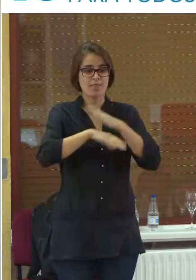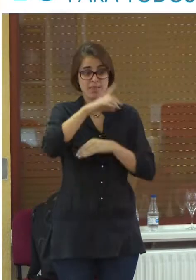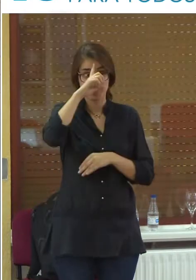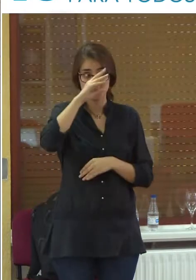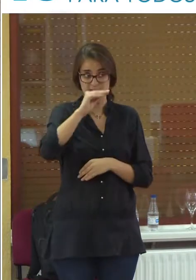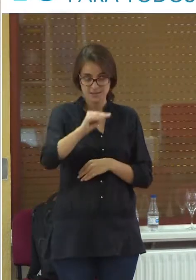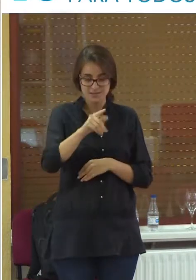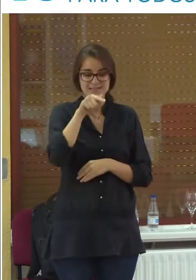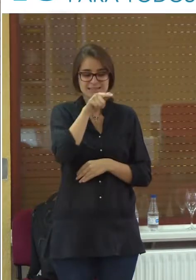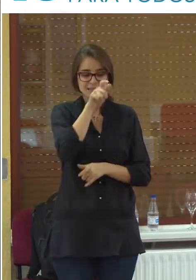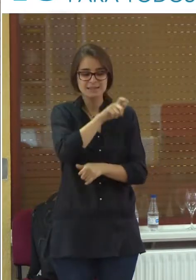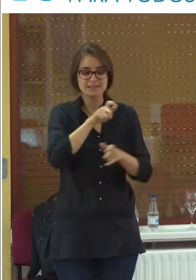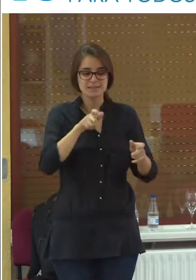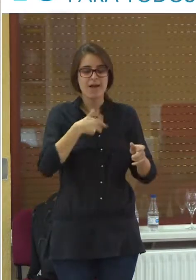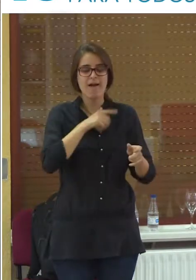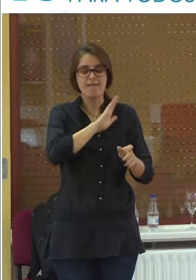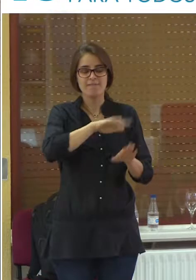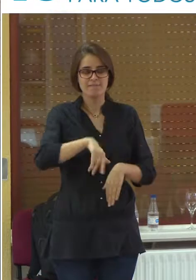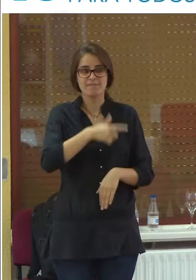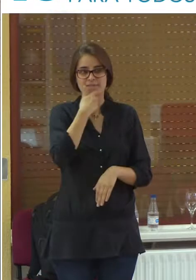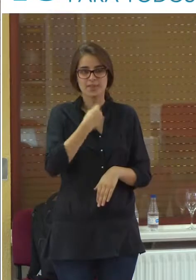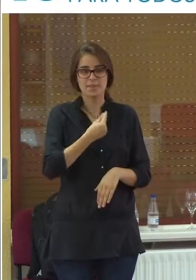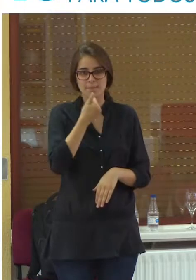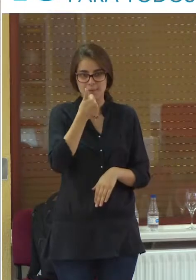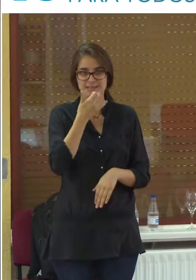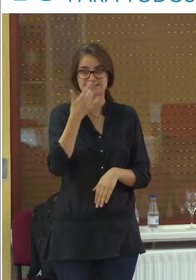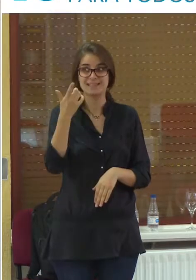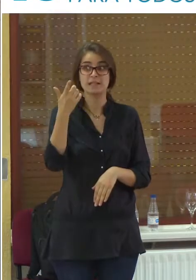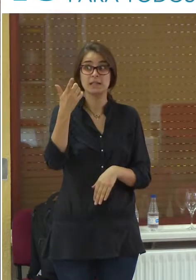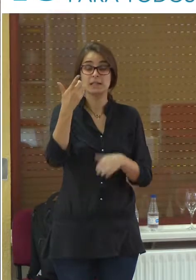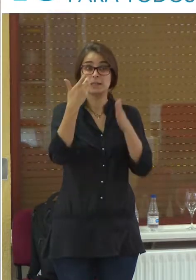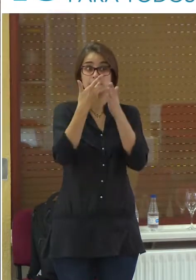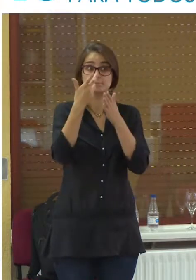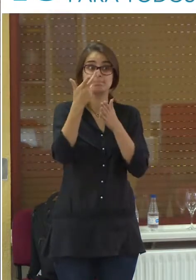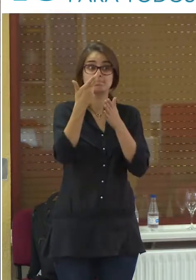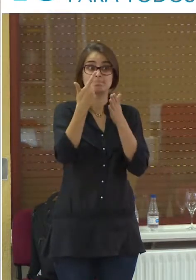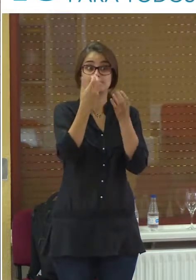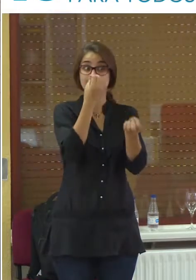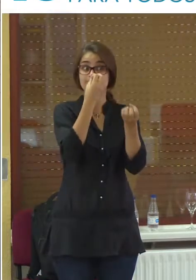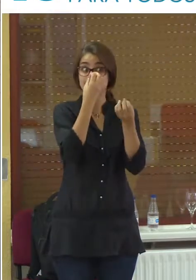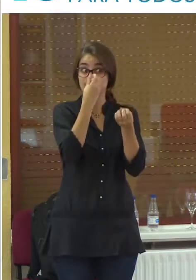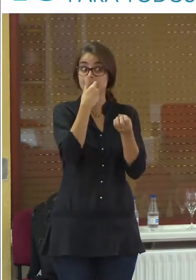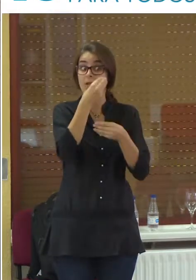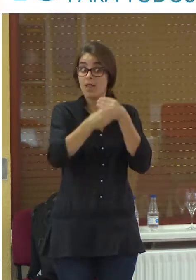auditive disabilities, it would be easier to do it all together.